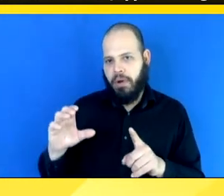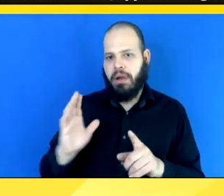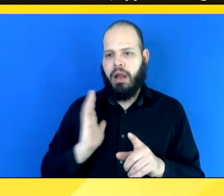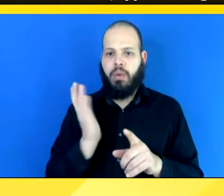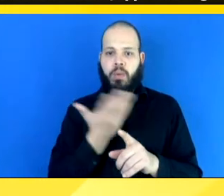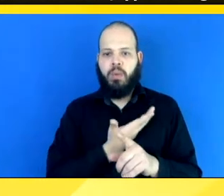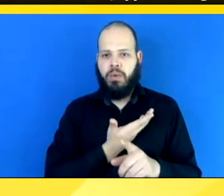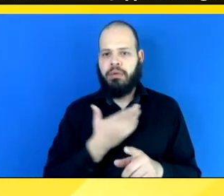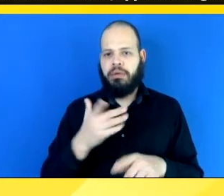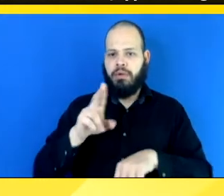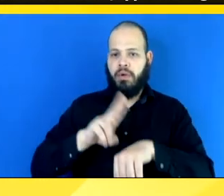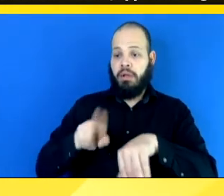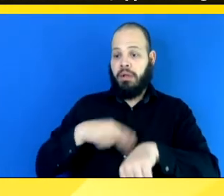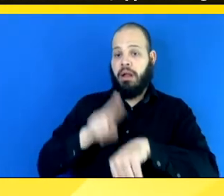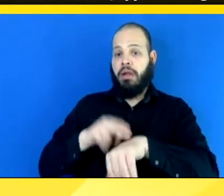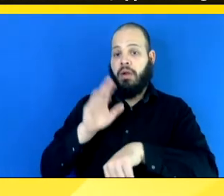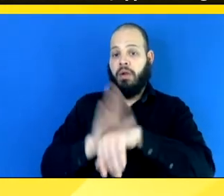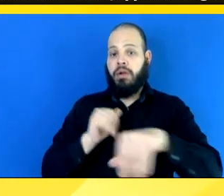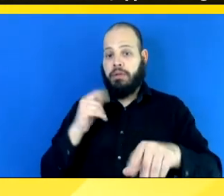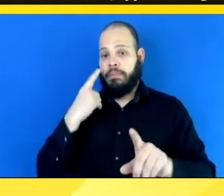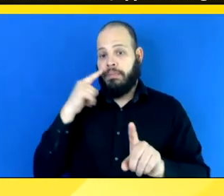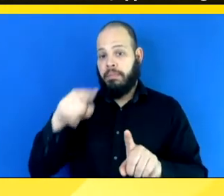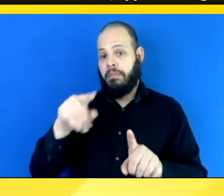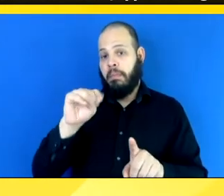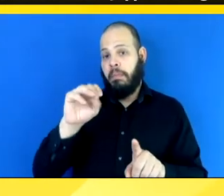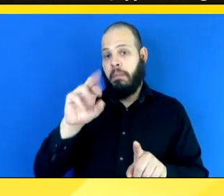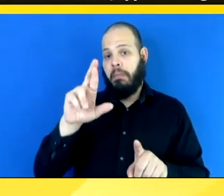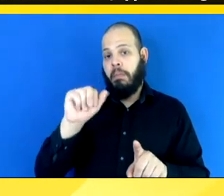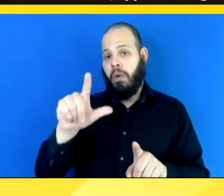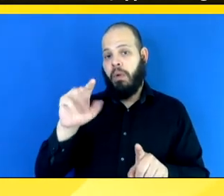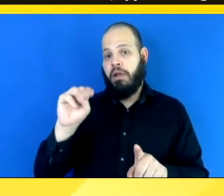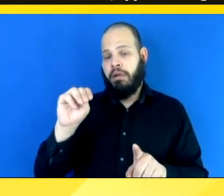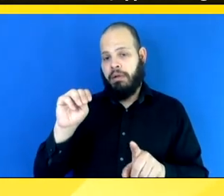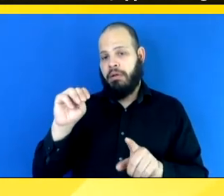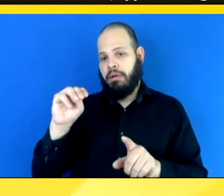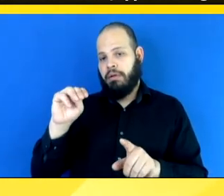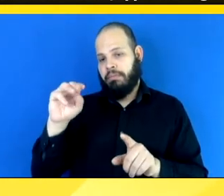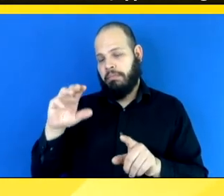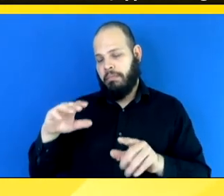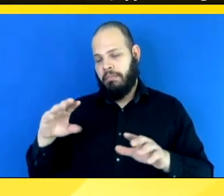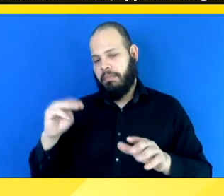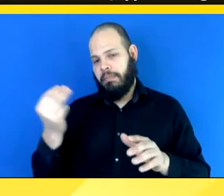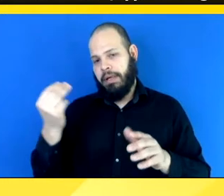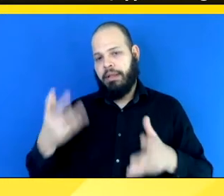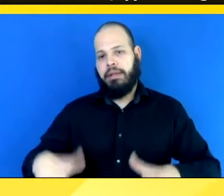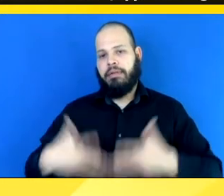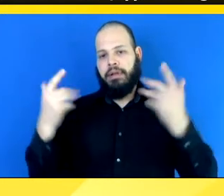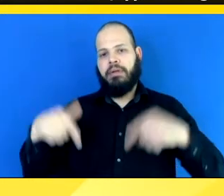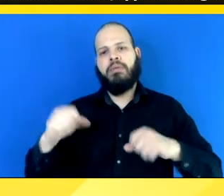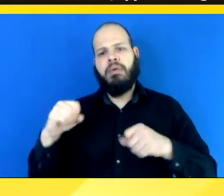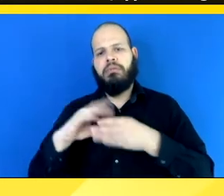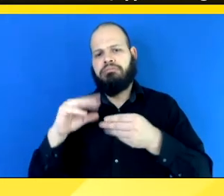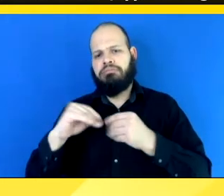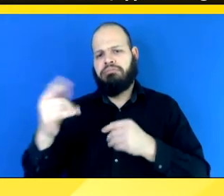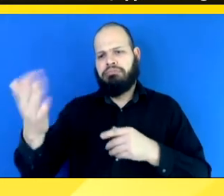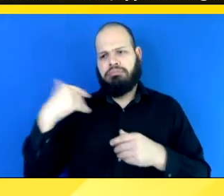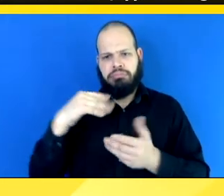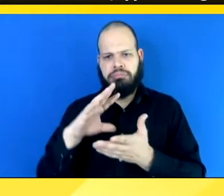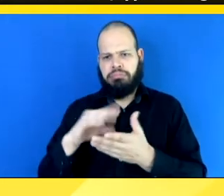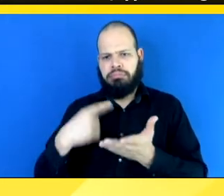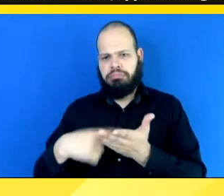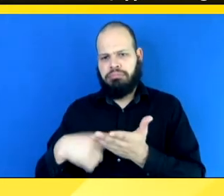that he said yes to our invitation to come here and to support our groundwork that we were doing to support this